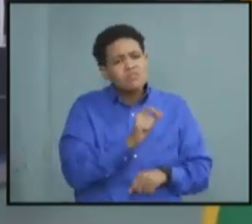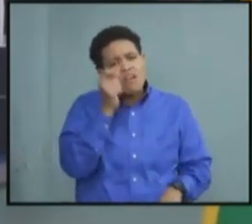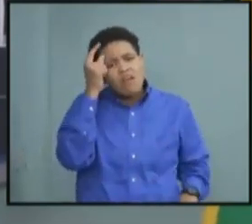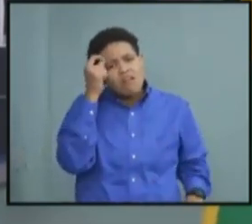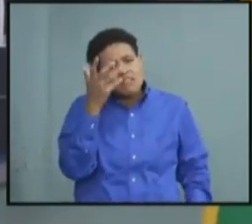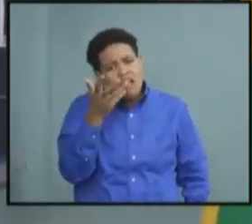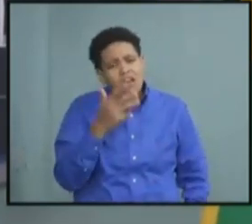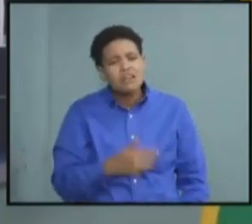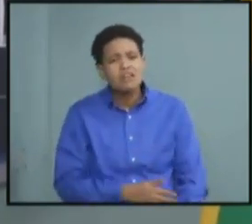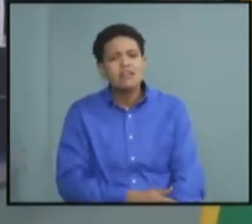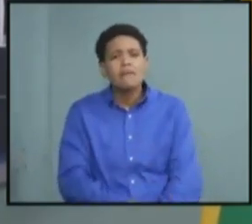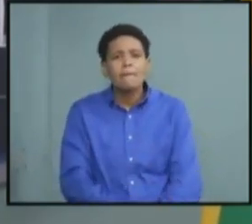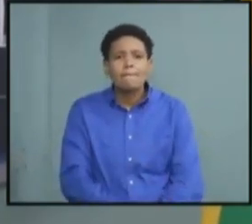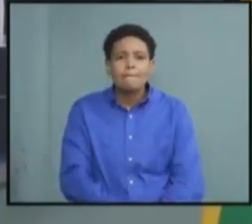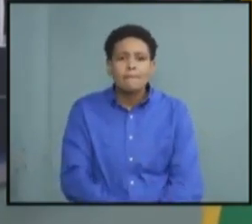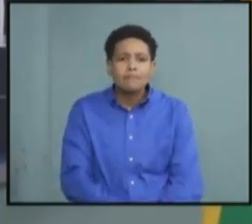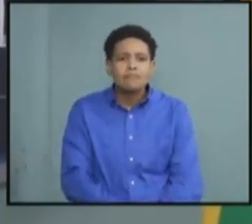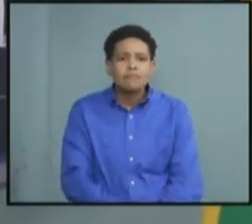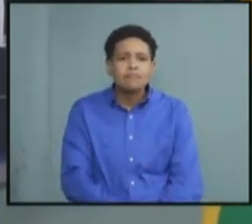But